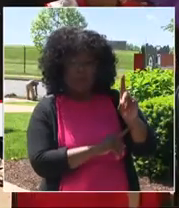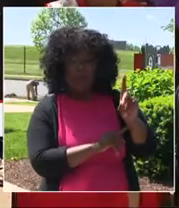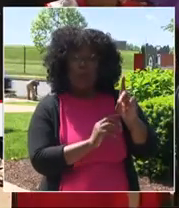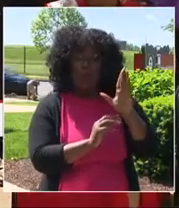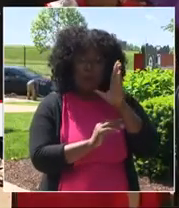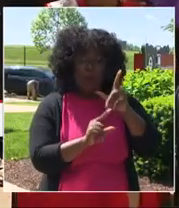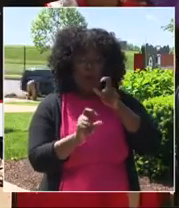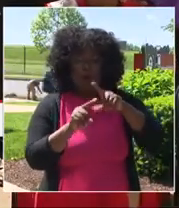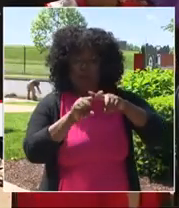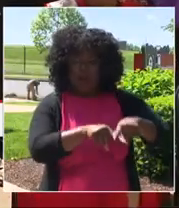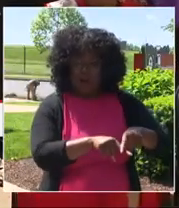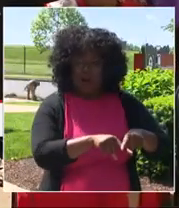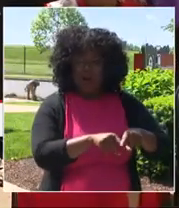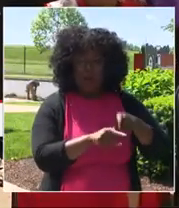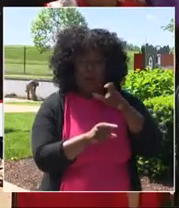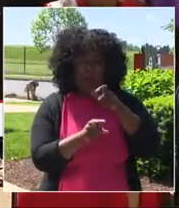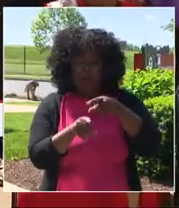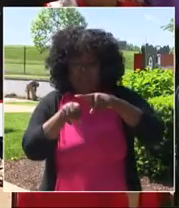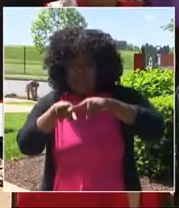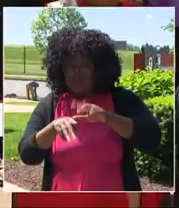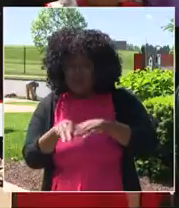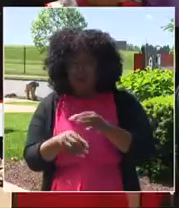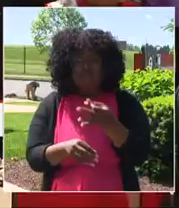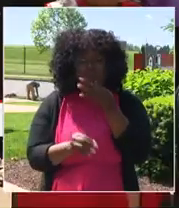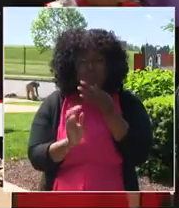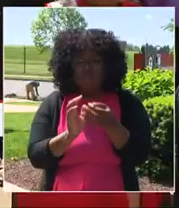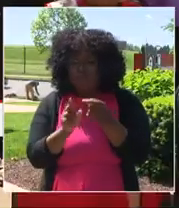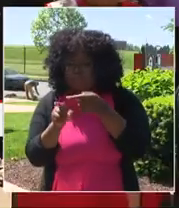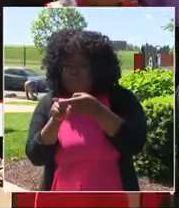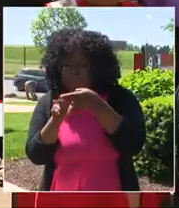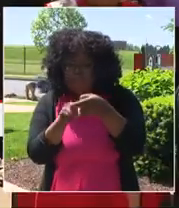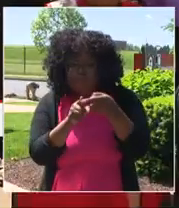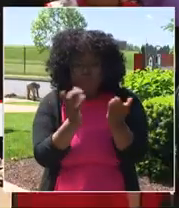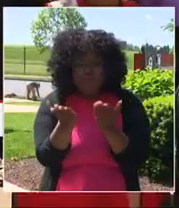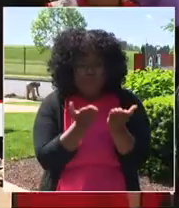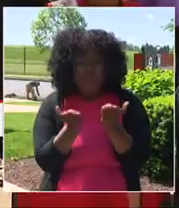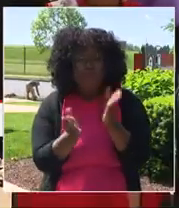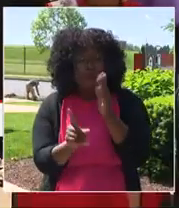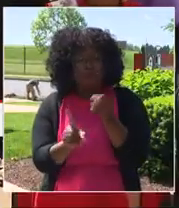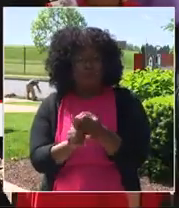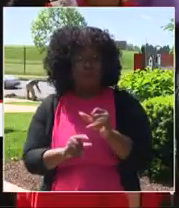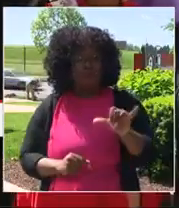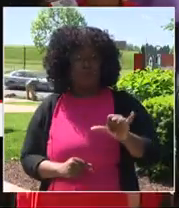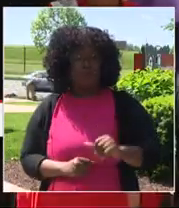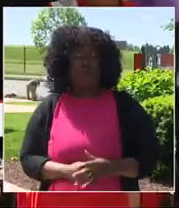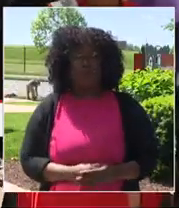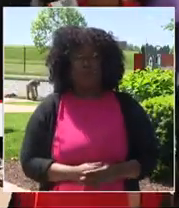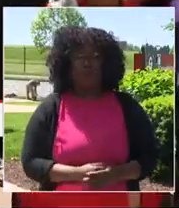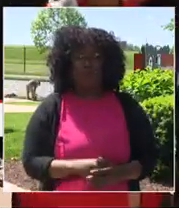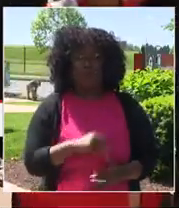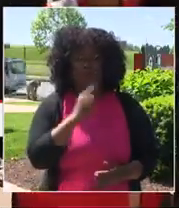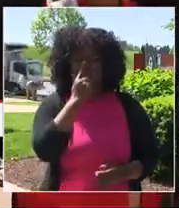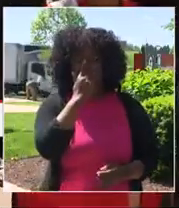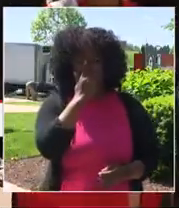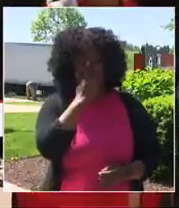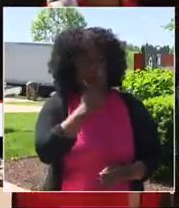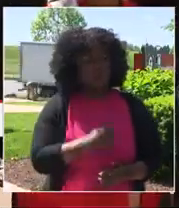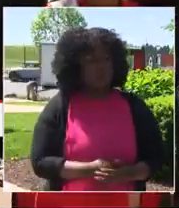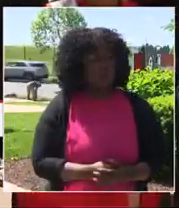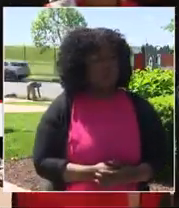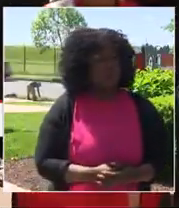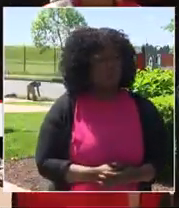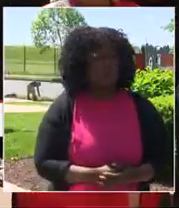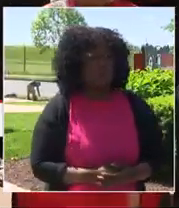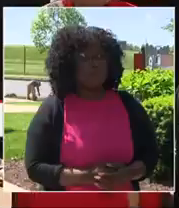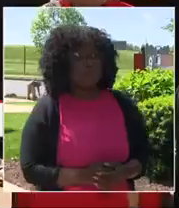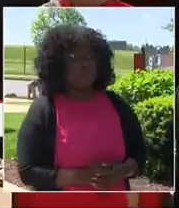National specialty, high specialized service that would be impacted. Okay. Who hasn't asked? Yeah. Yep. Mayor